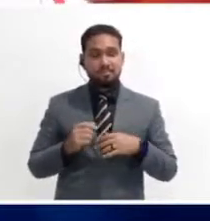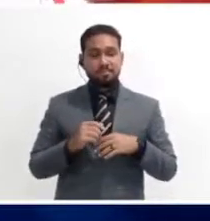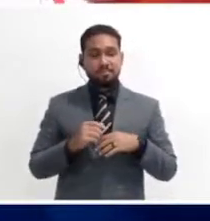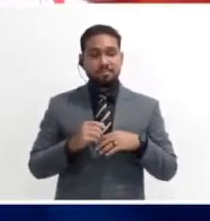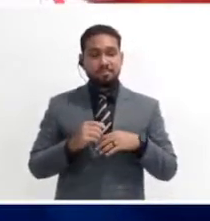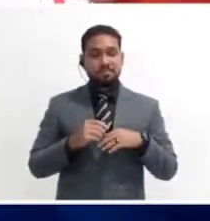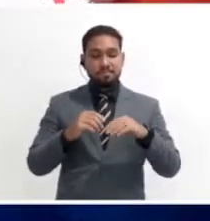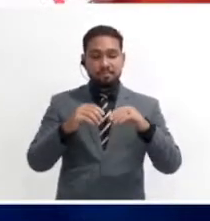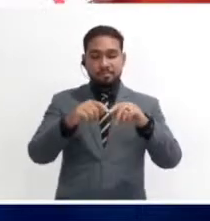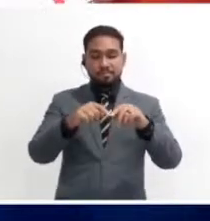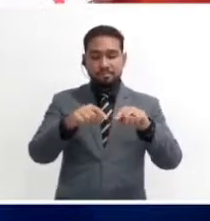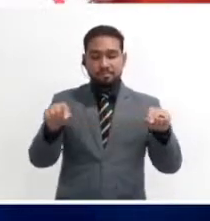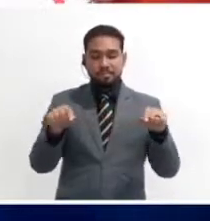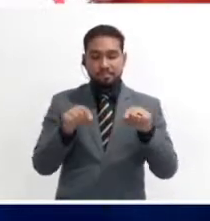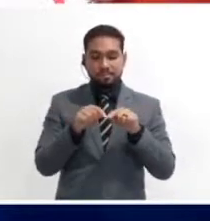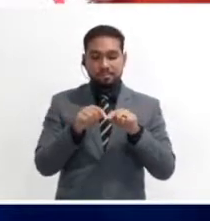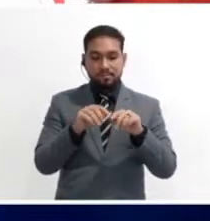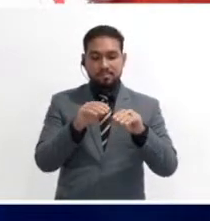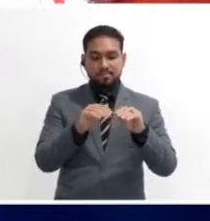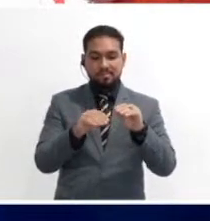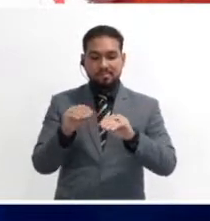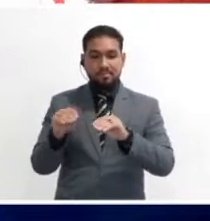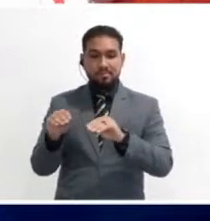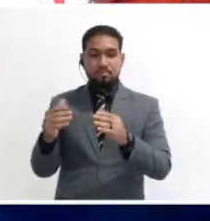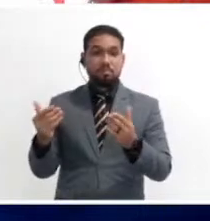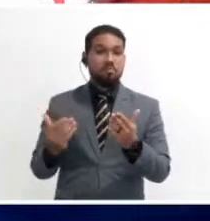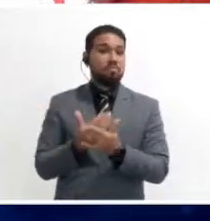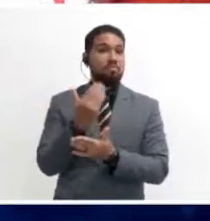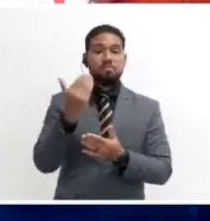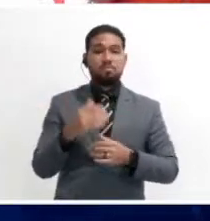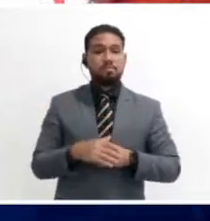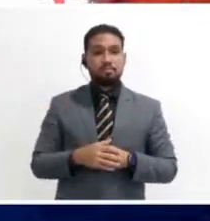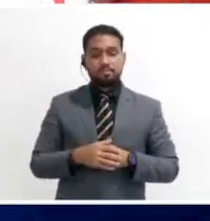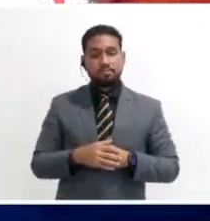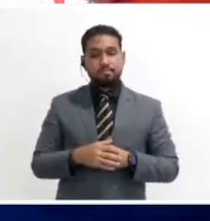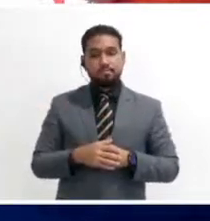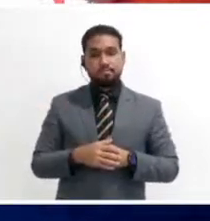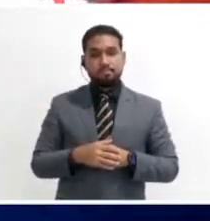specific definition of what an advanced package is.